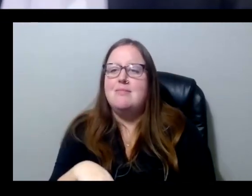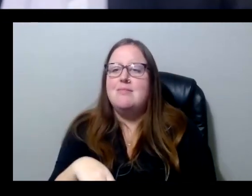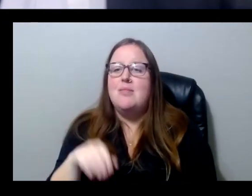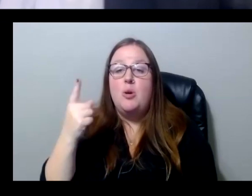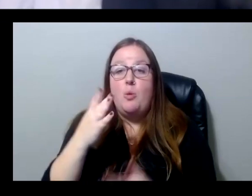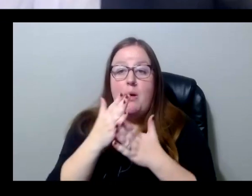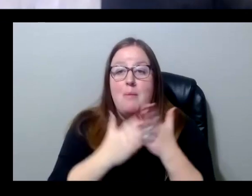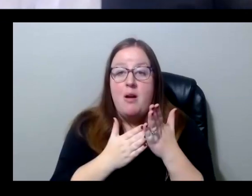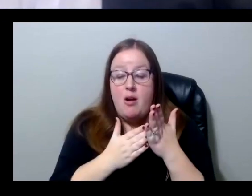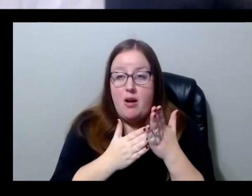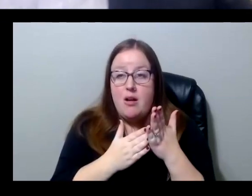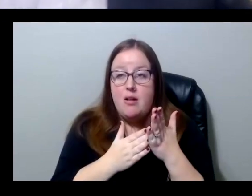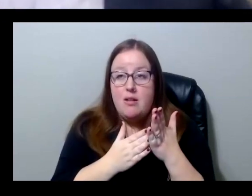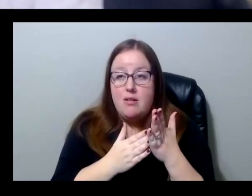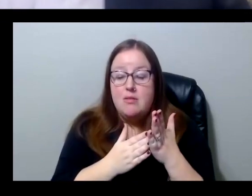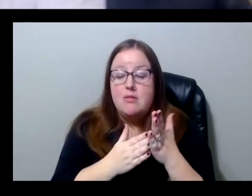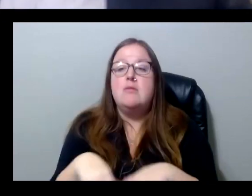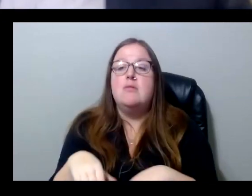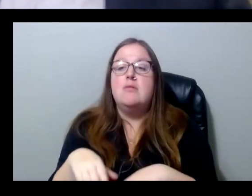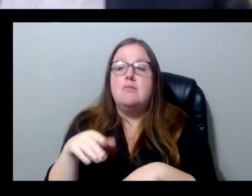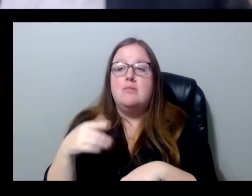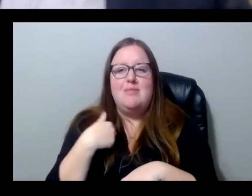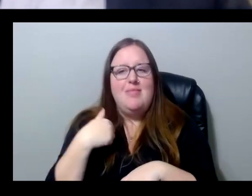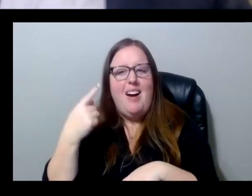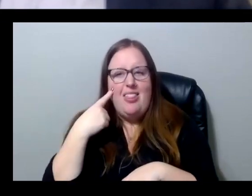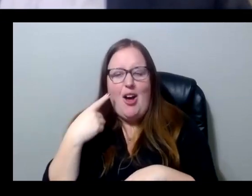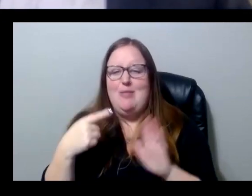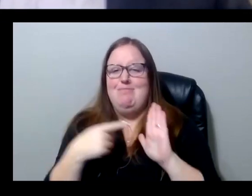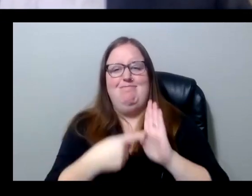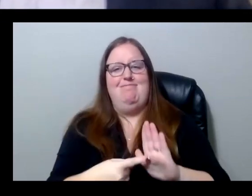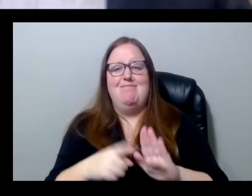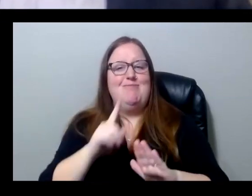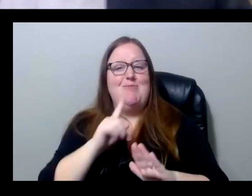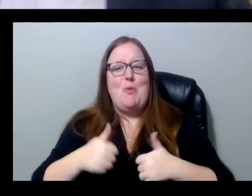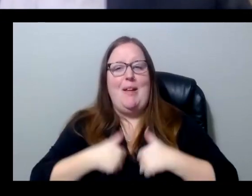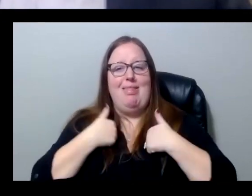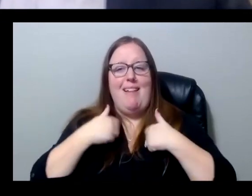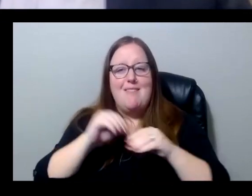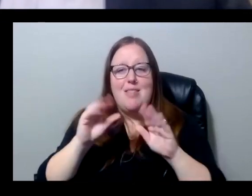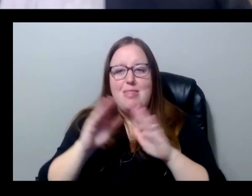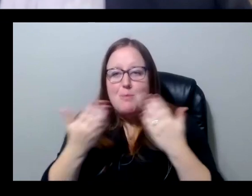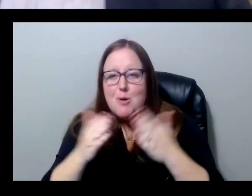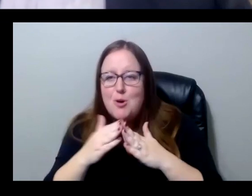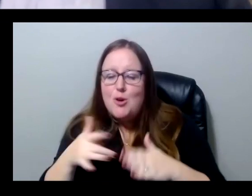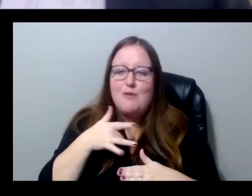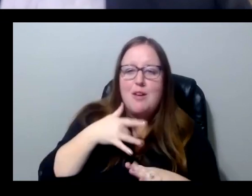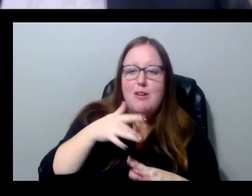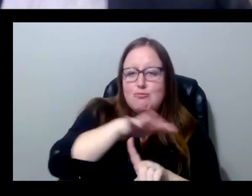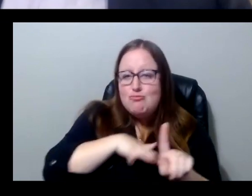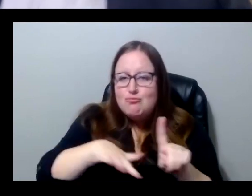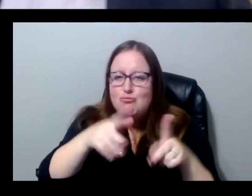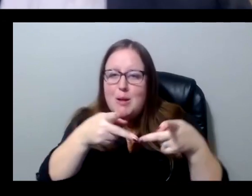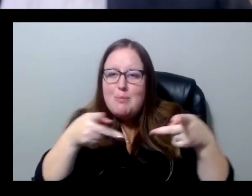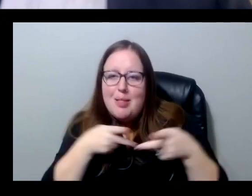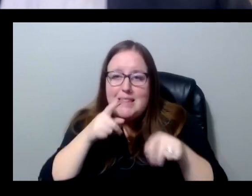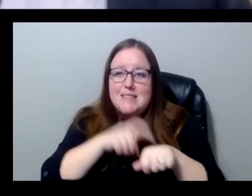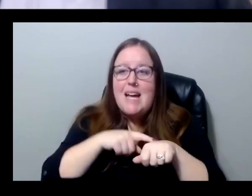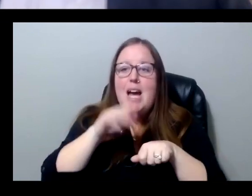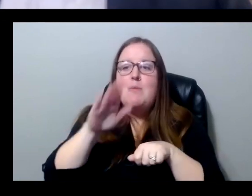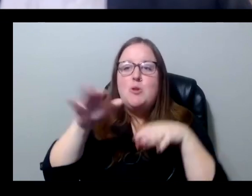Elvir and Hira are parents, and this family is split up where Elvir and Amir, who